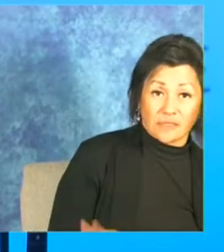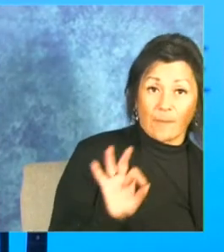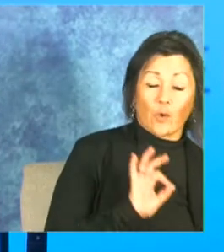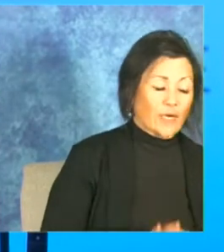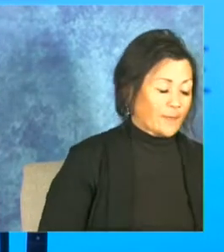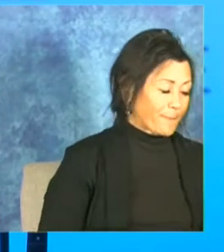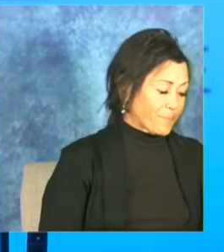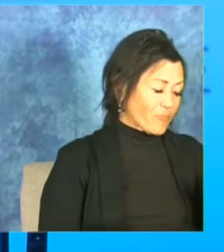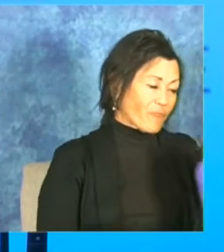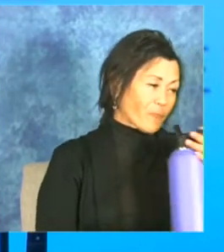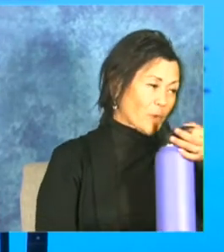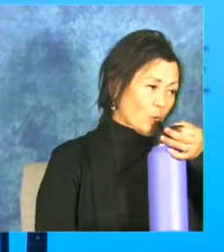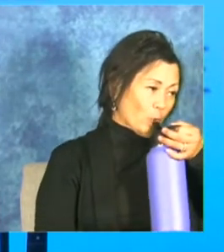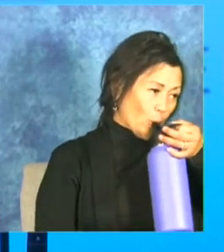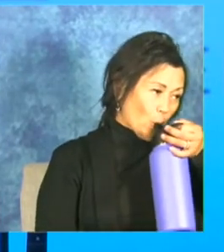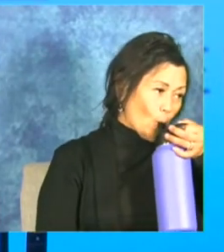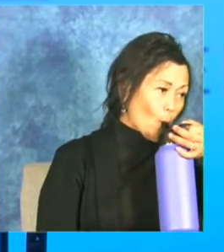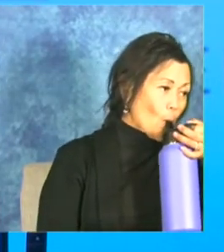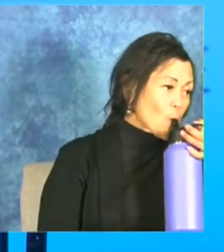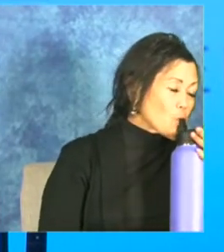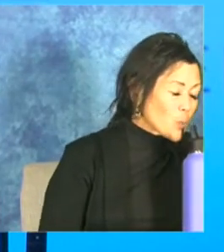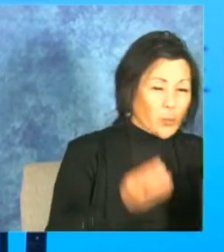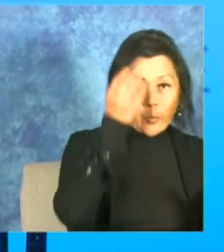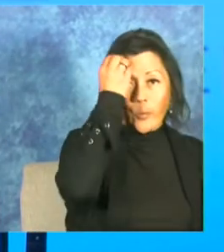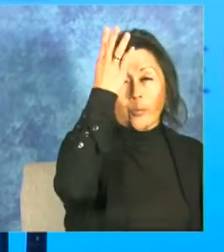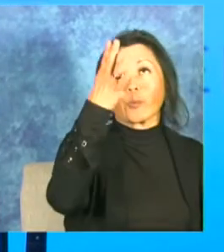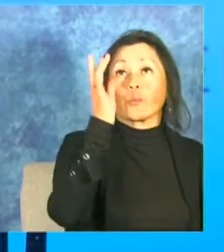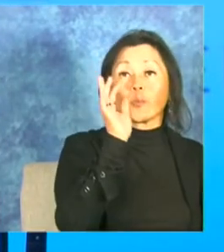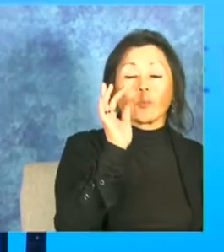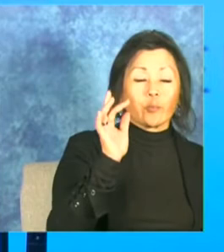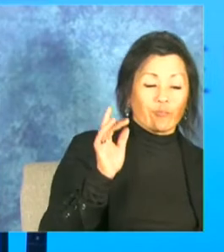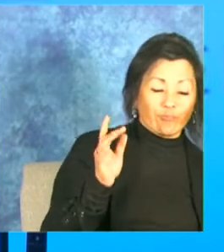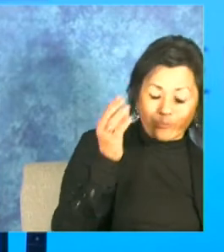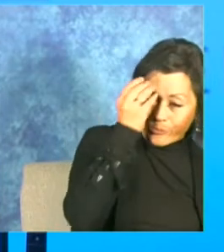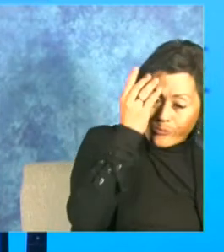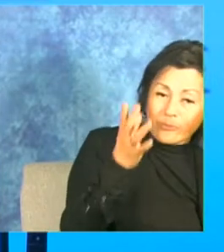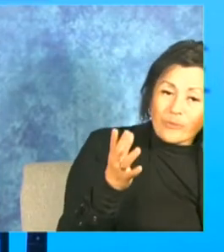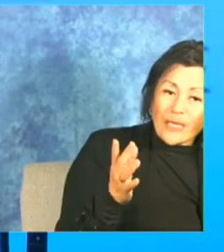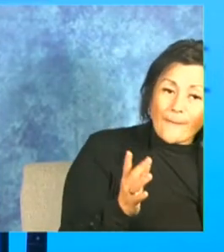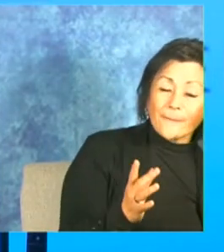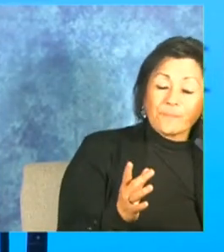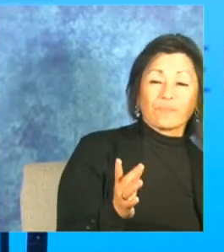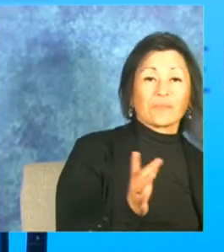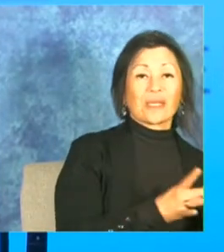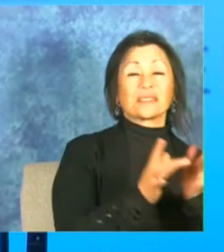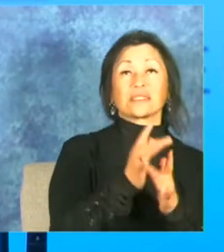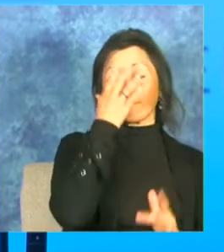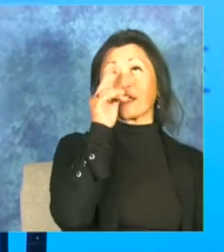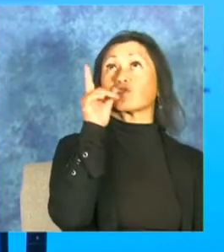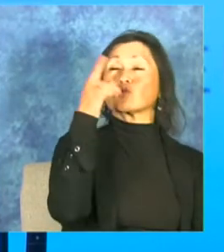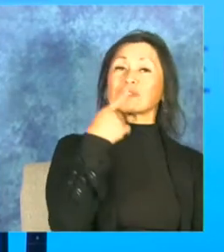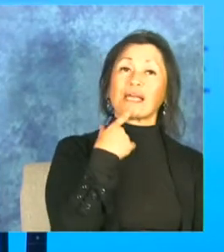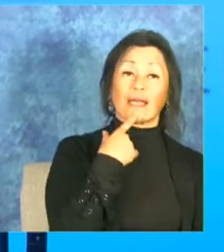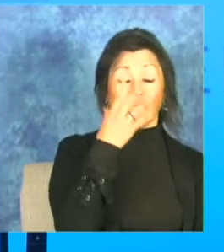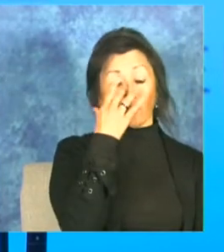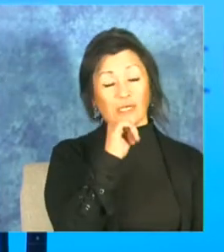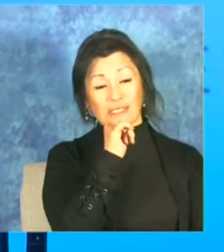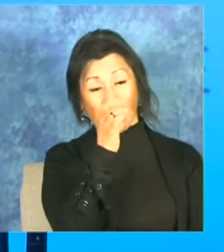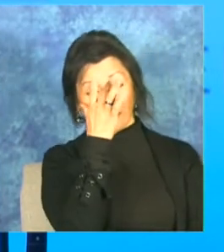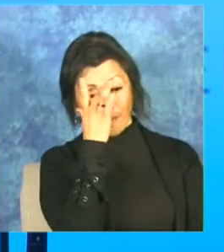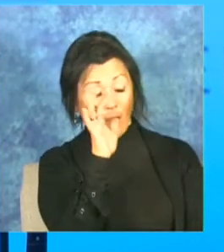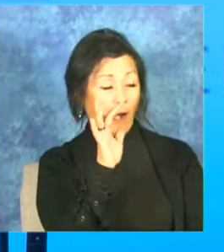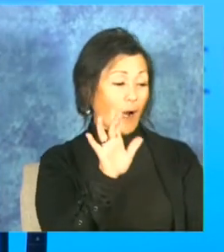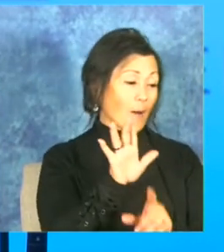Do what Jesus says to do, because you say so. Not because you think it's smart